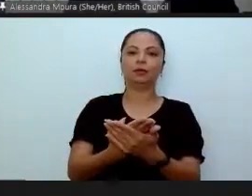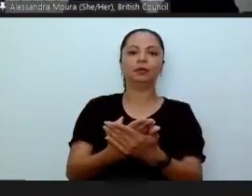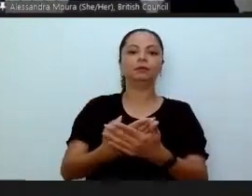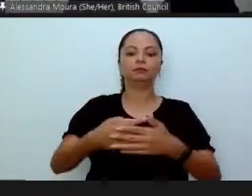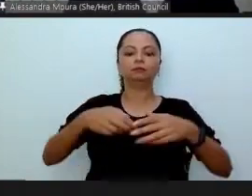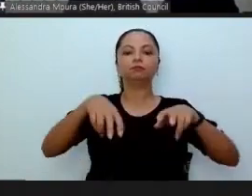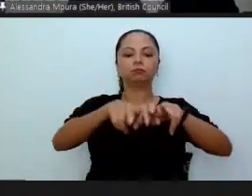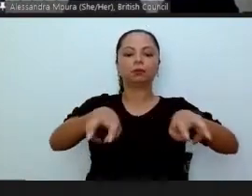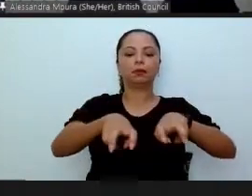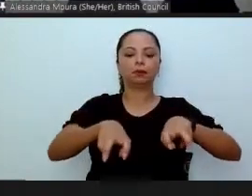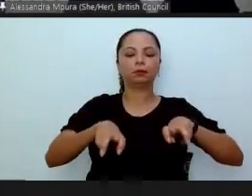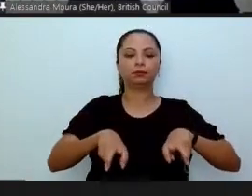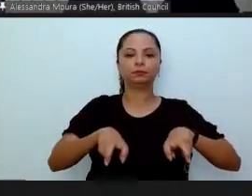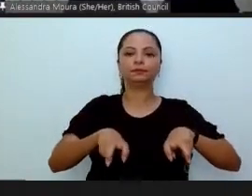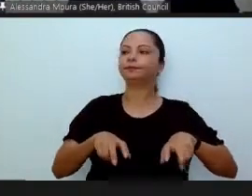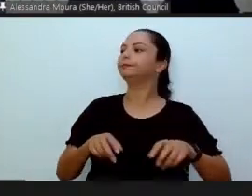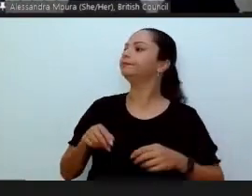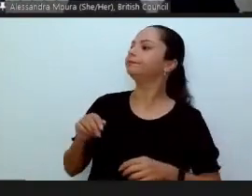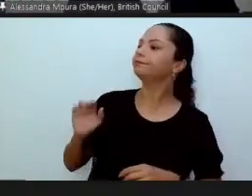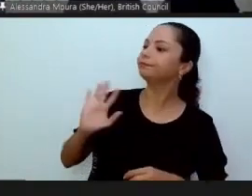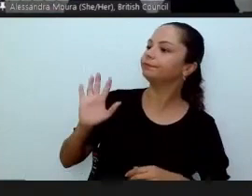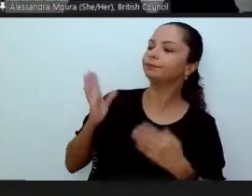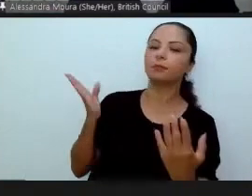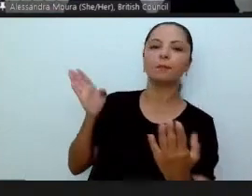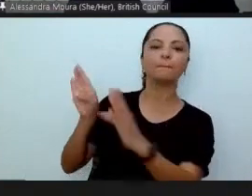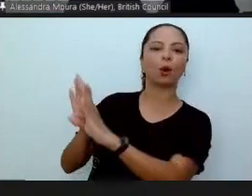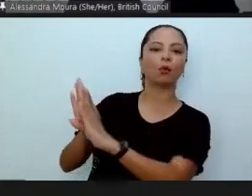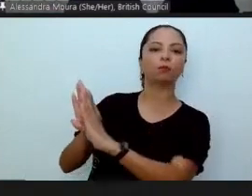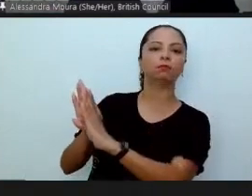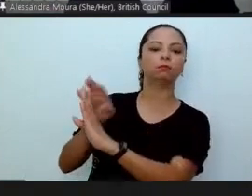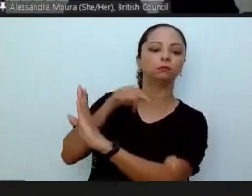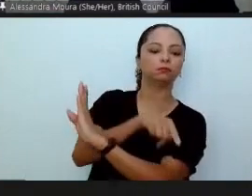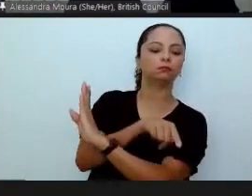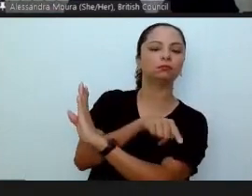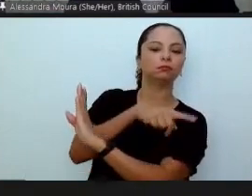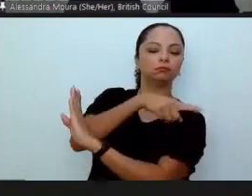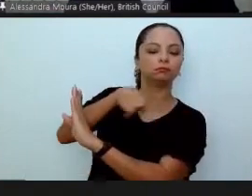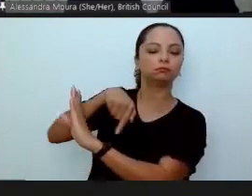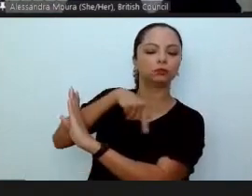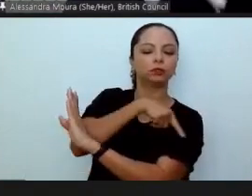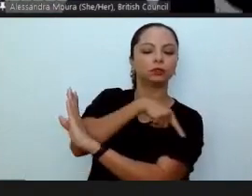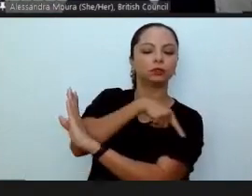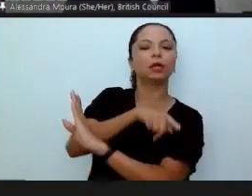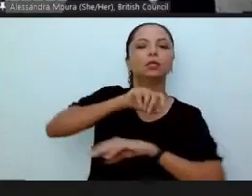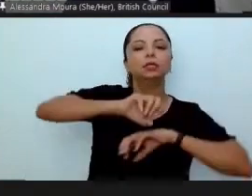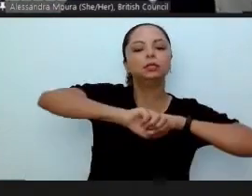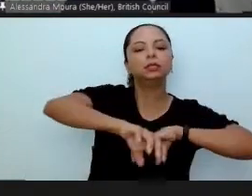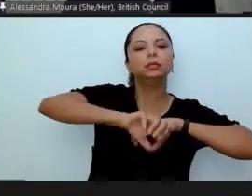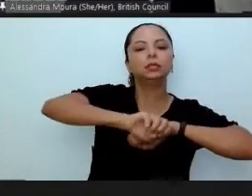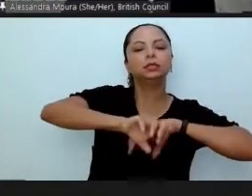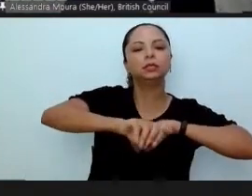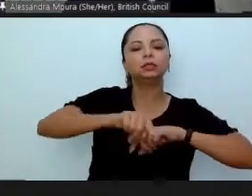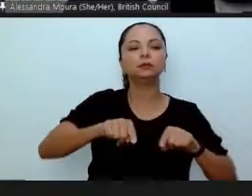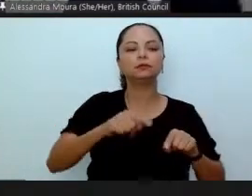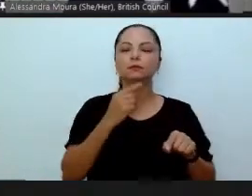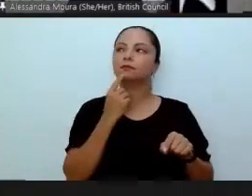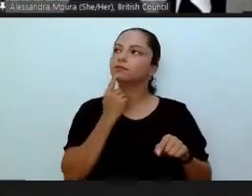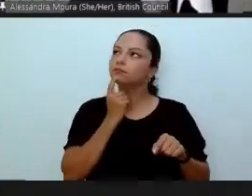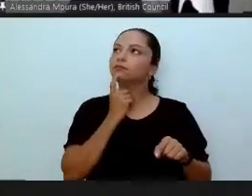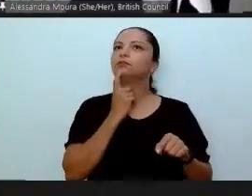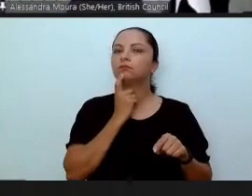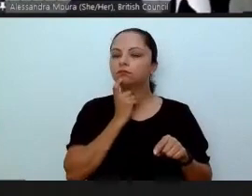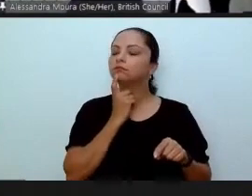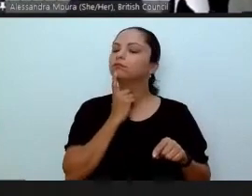be it's nice to have that sort of sense of having a kind of a closed